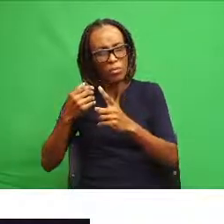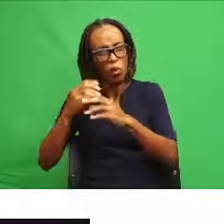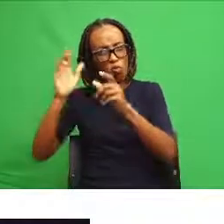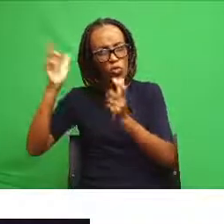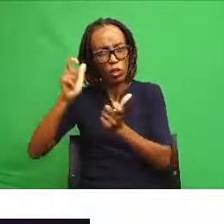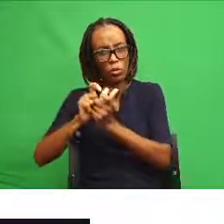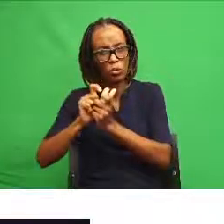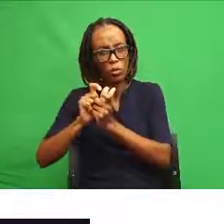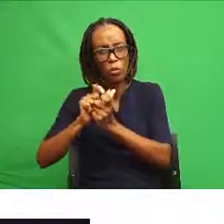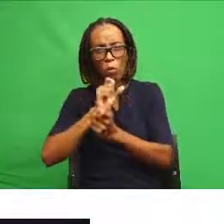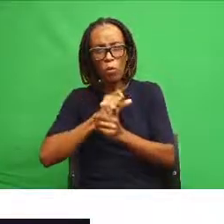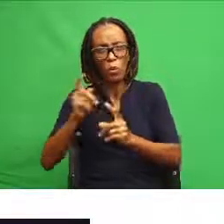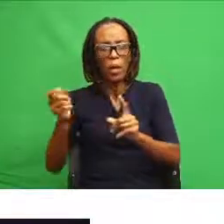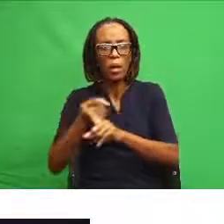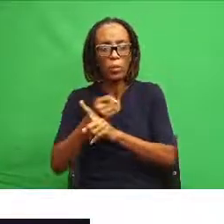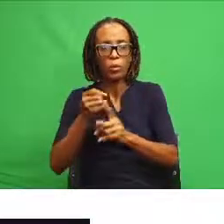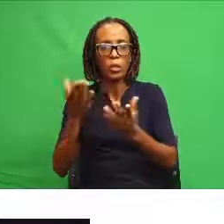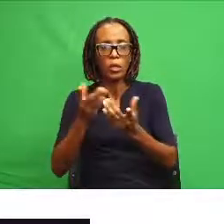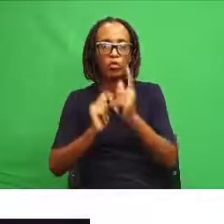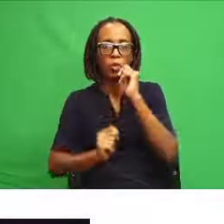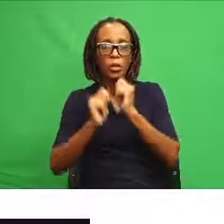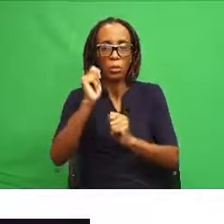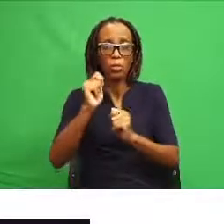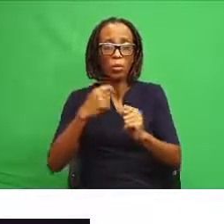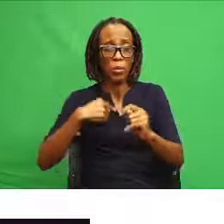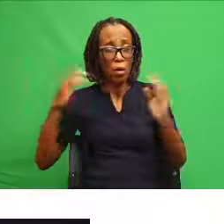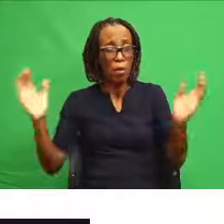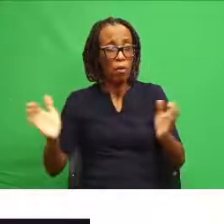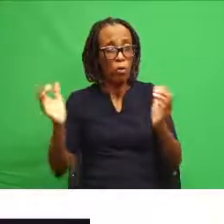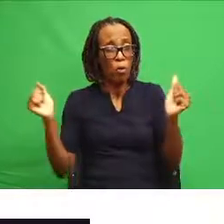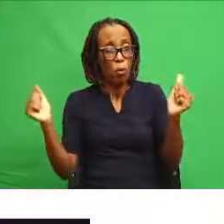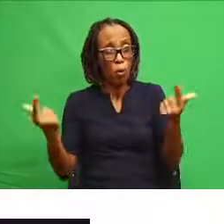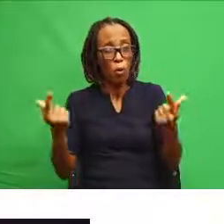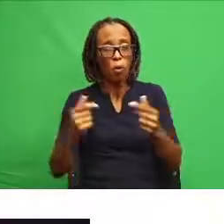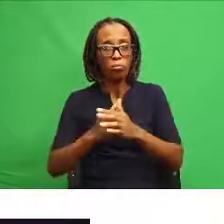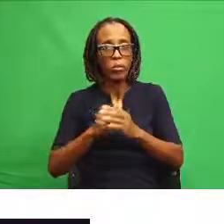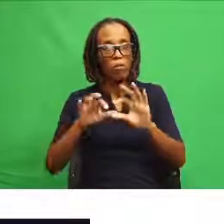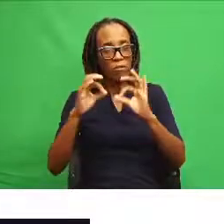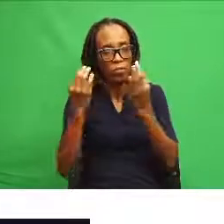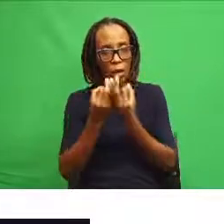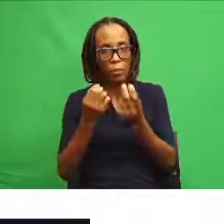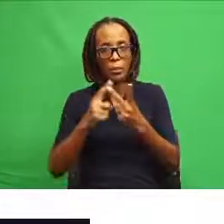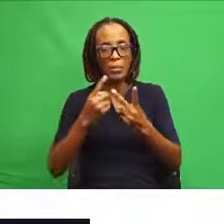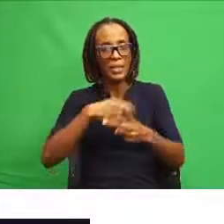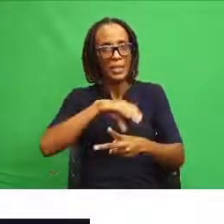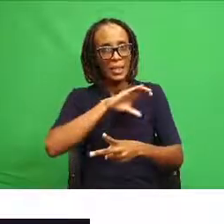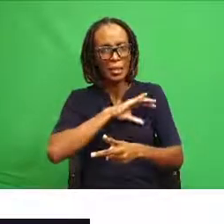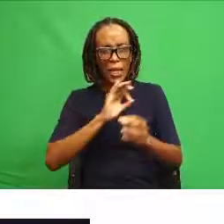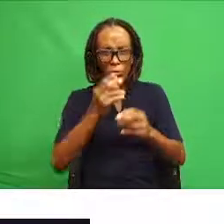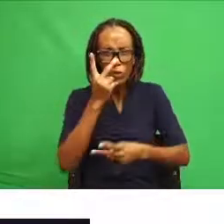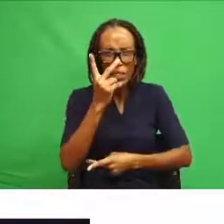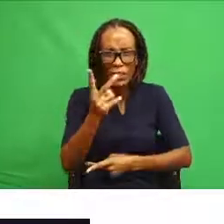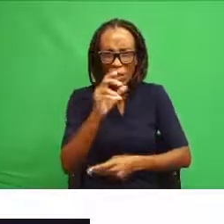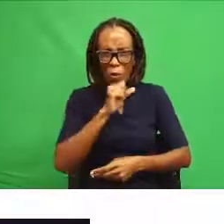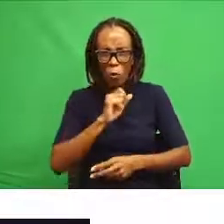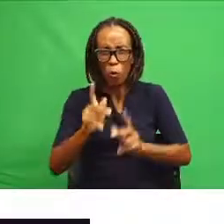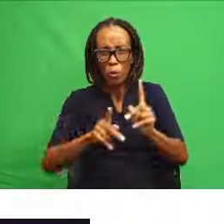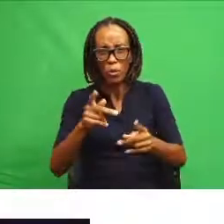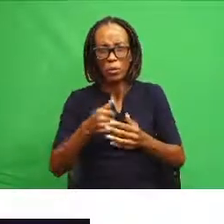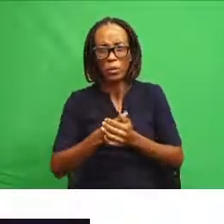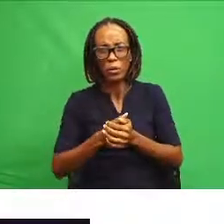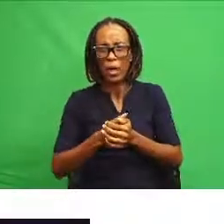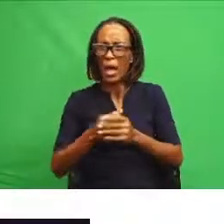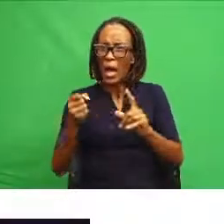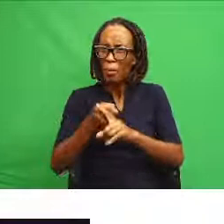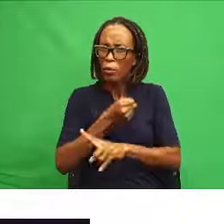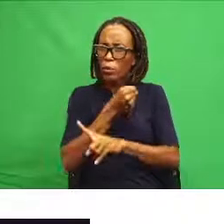In this regard, I encourage individuals, families, and all citizens, if you see an older person being